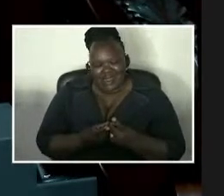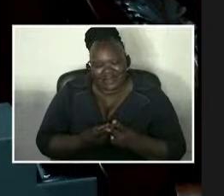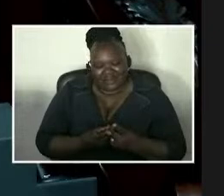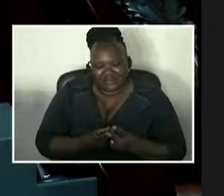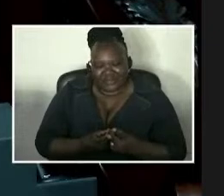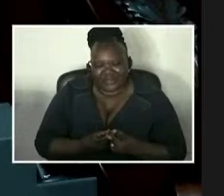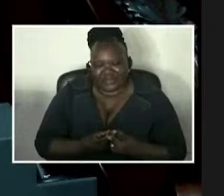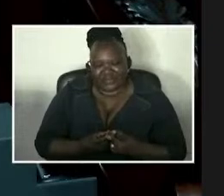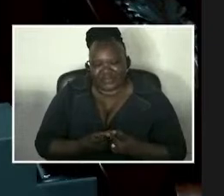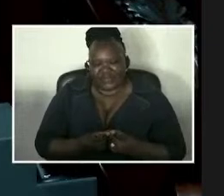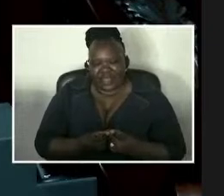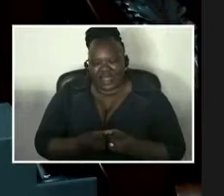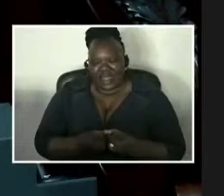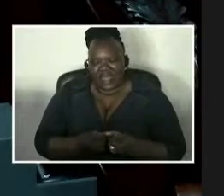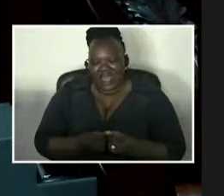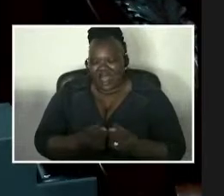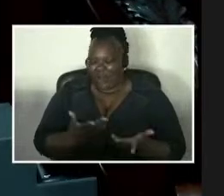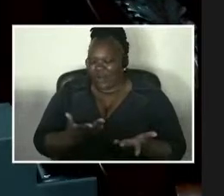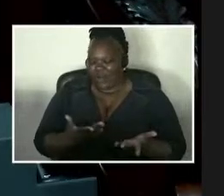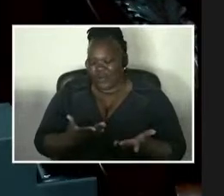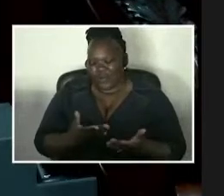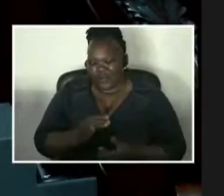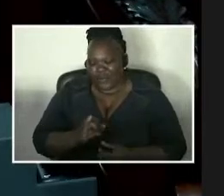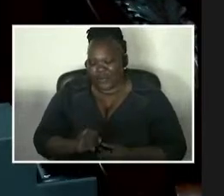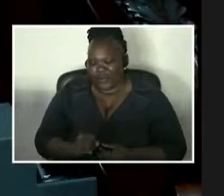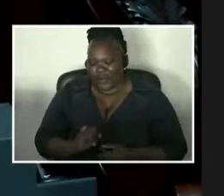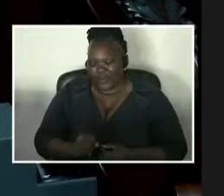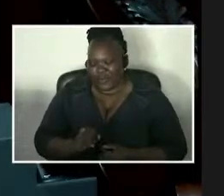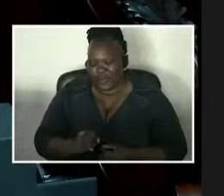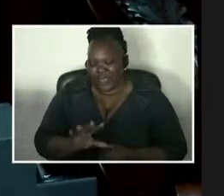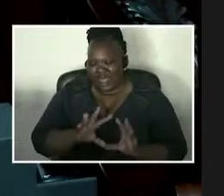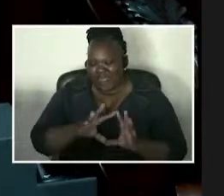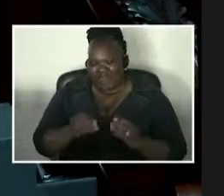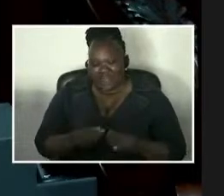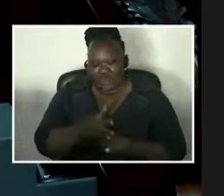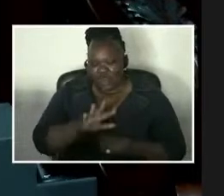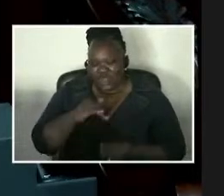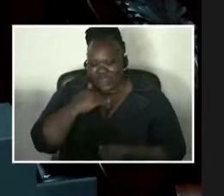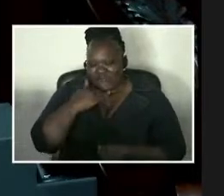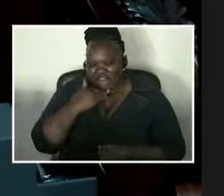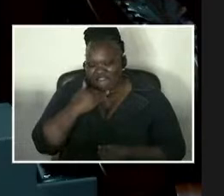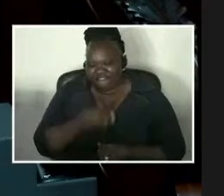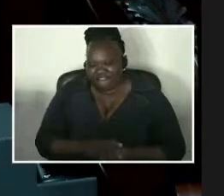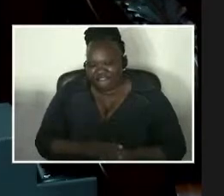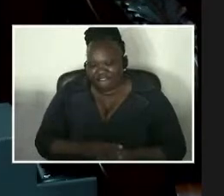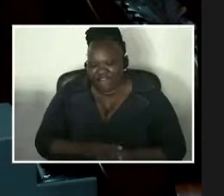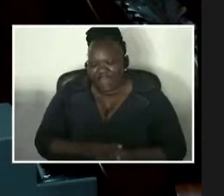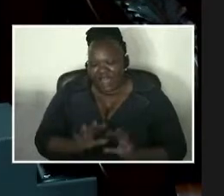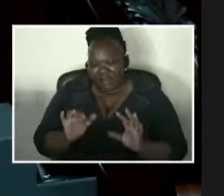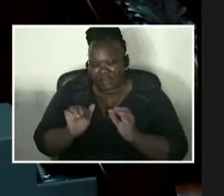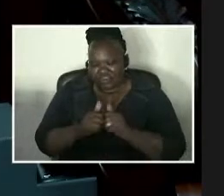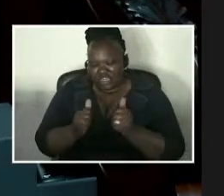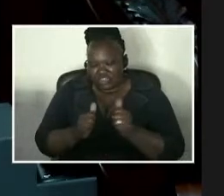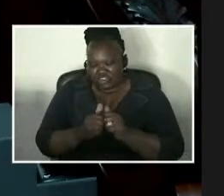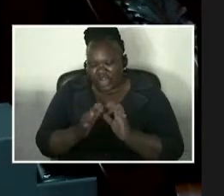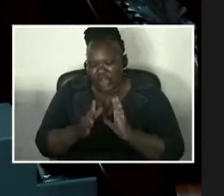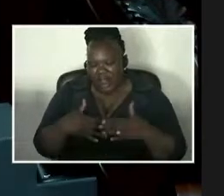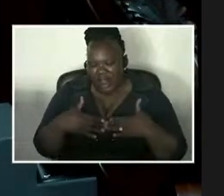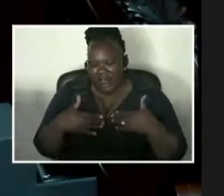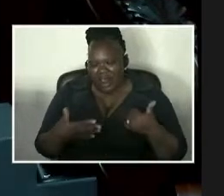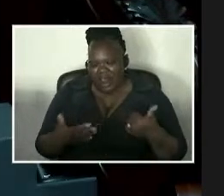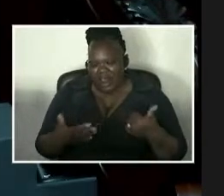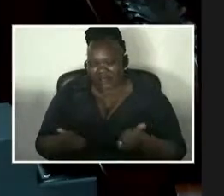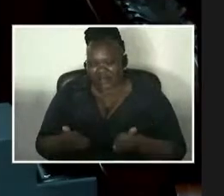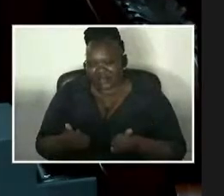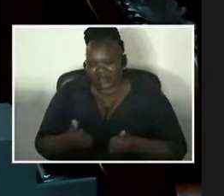underfunded understaffed and under-capacitated despite all these challenges within health facilities